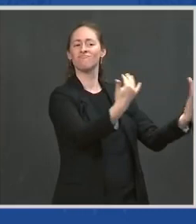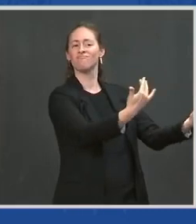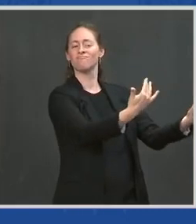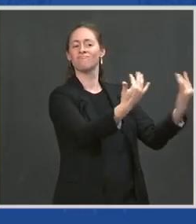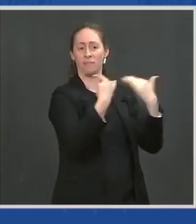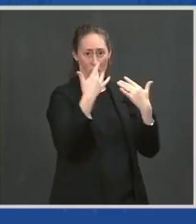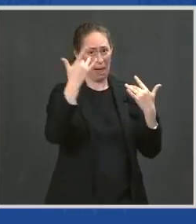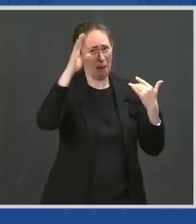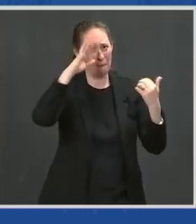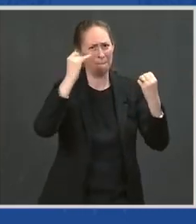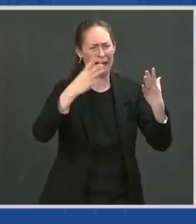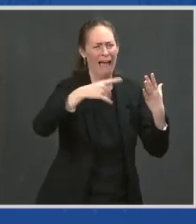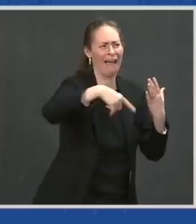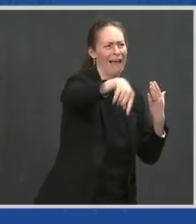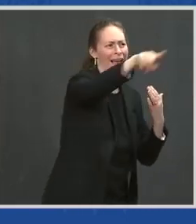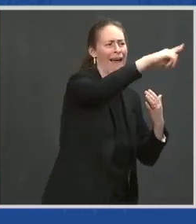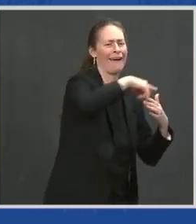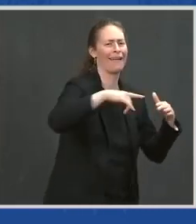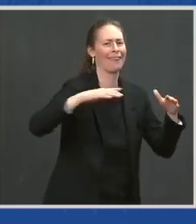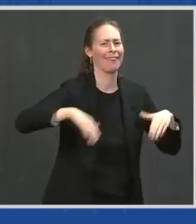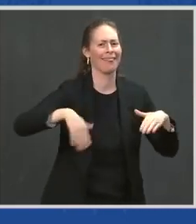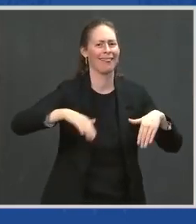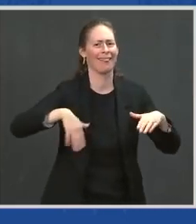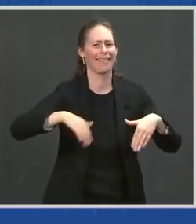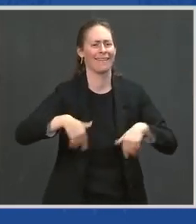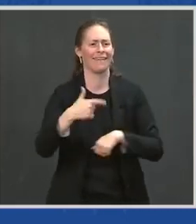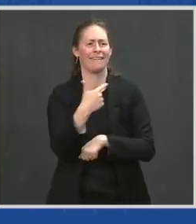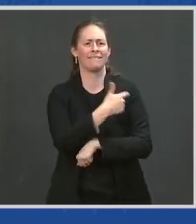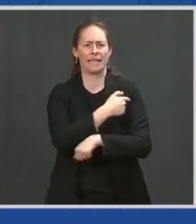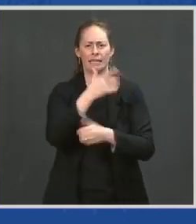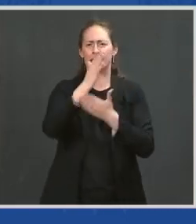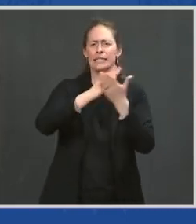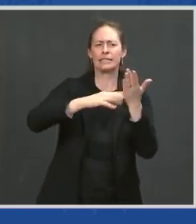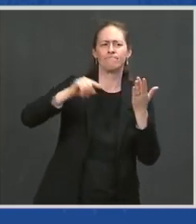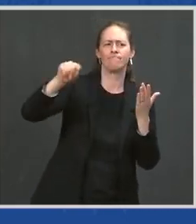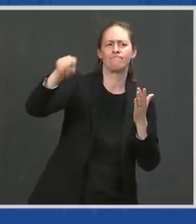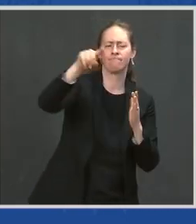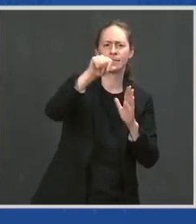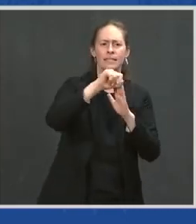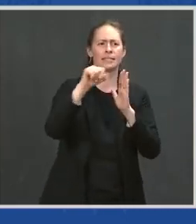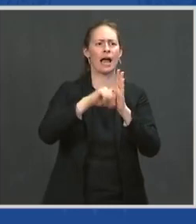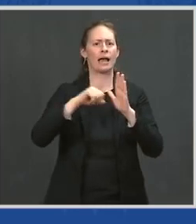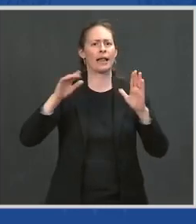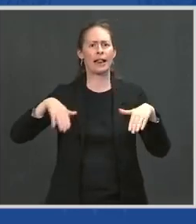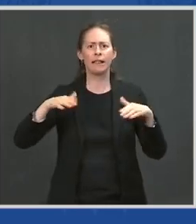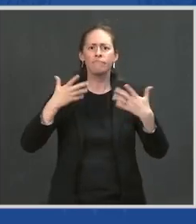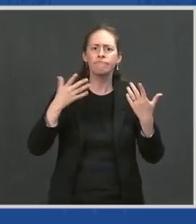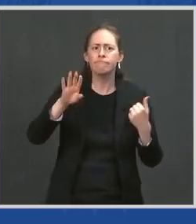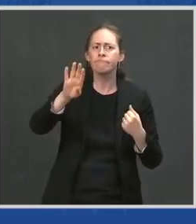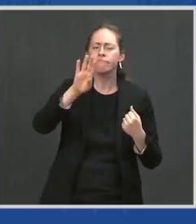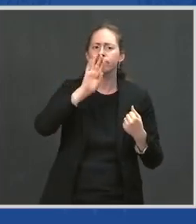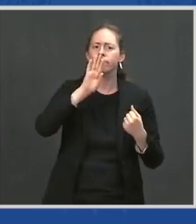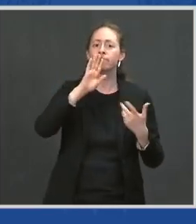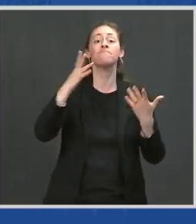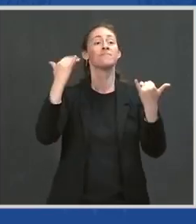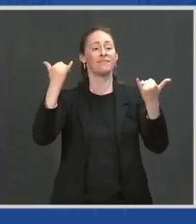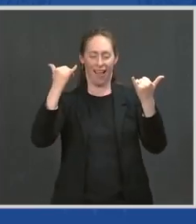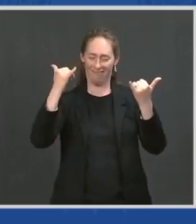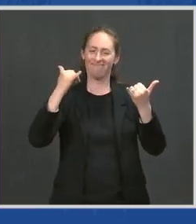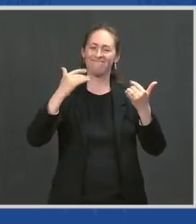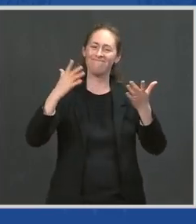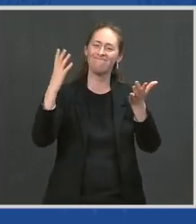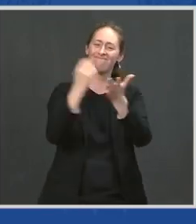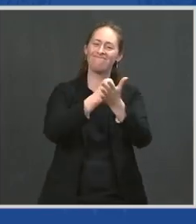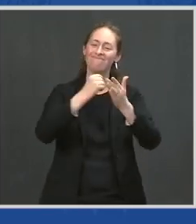unvaccinated. In a number of states, they weren't eligible for the vaccination until this week. Too many